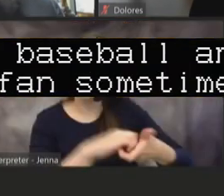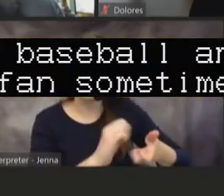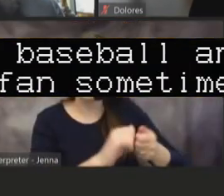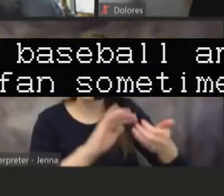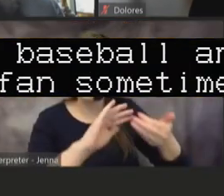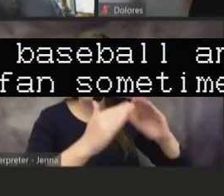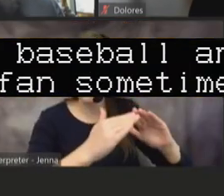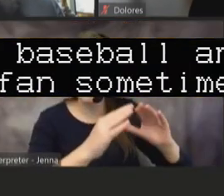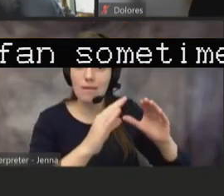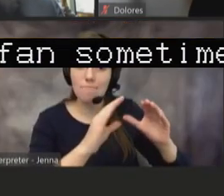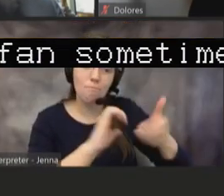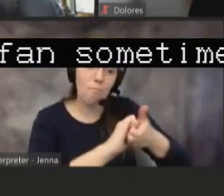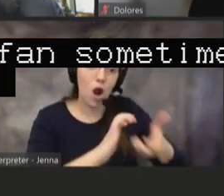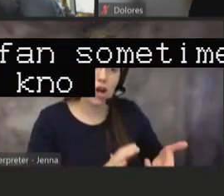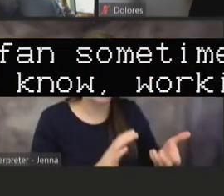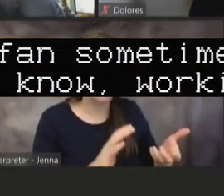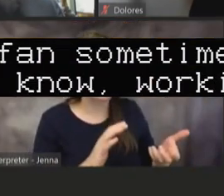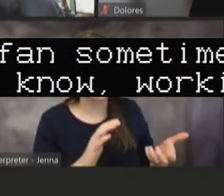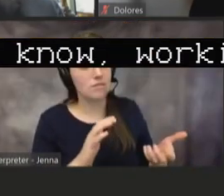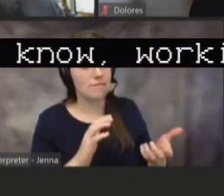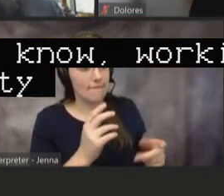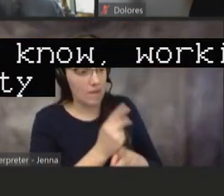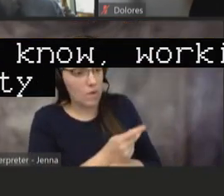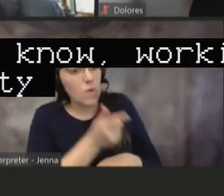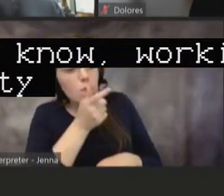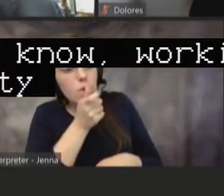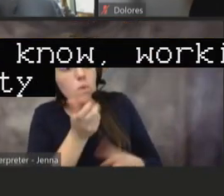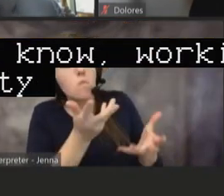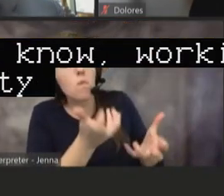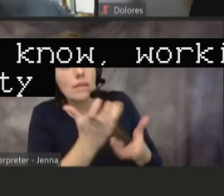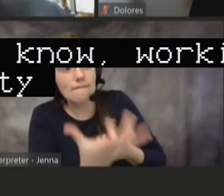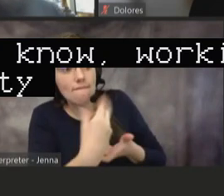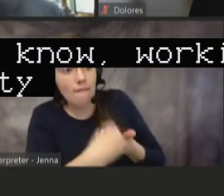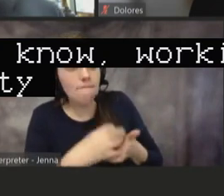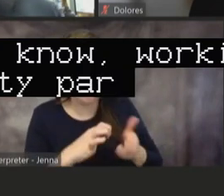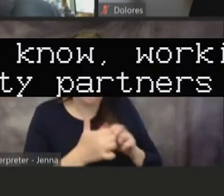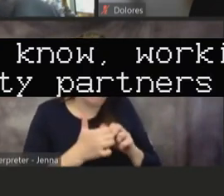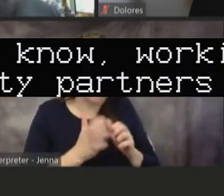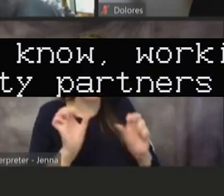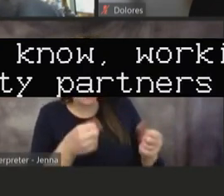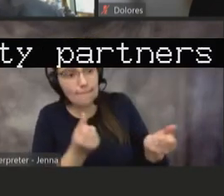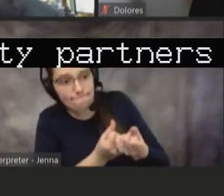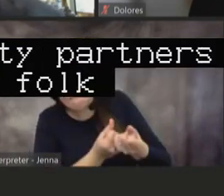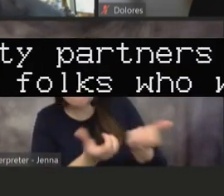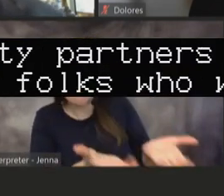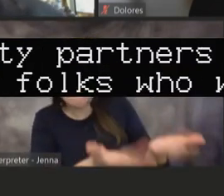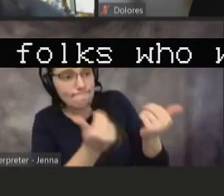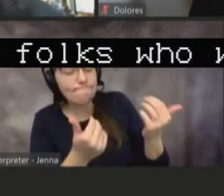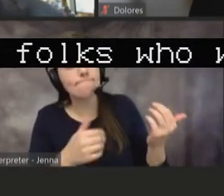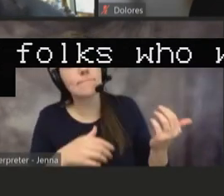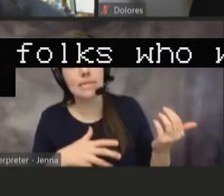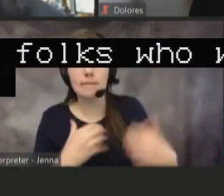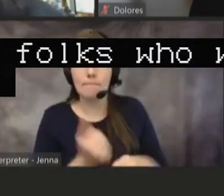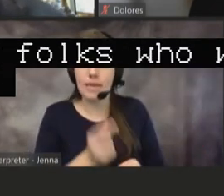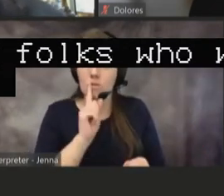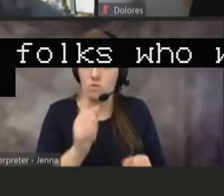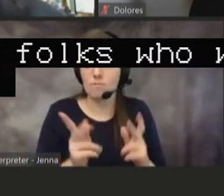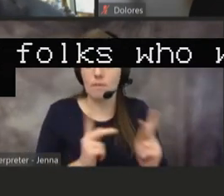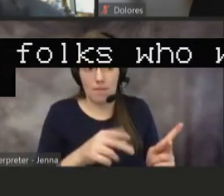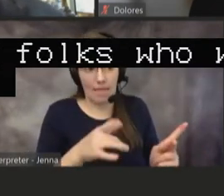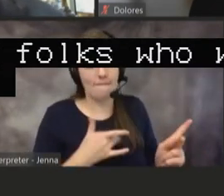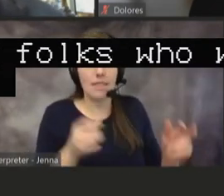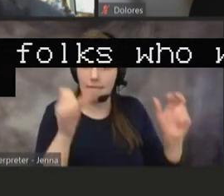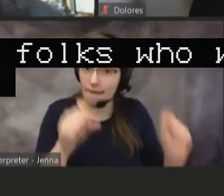try to identify folks who would want to be involved, and doing as much as possible to make sure that folks feel included, no